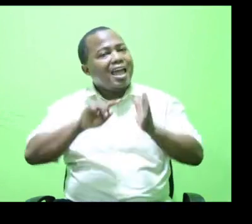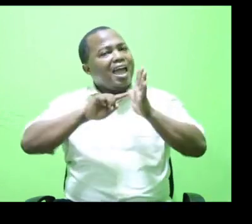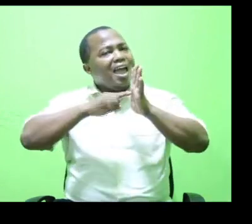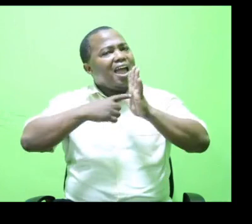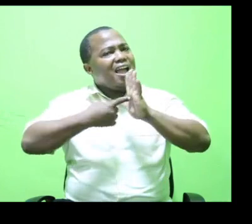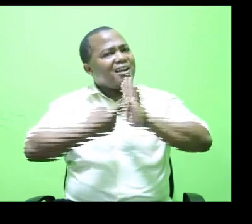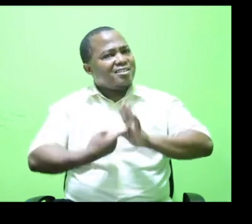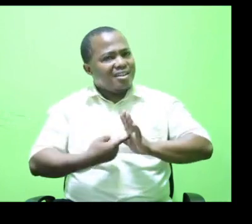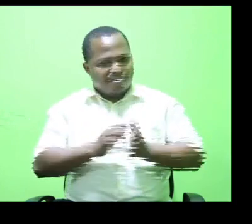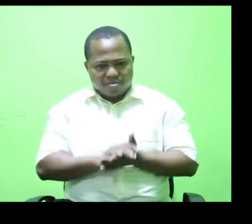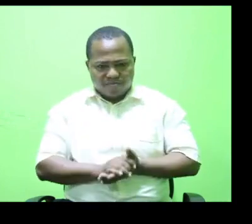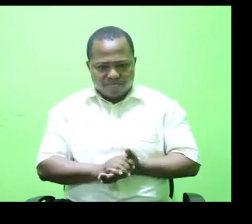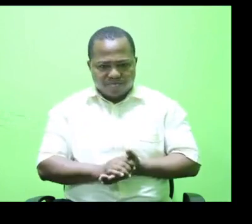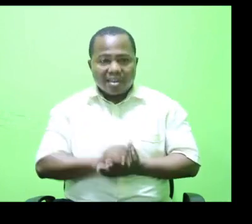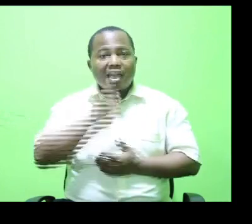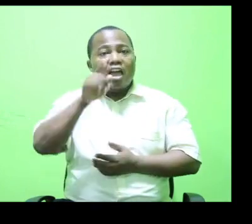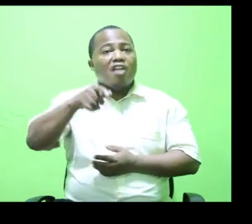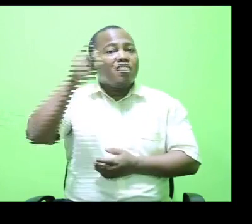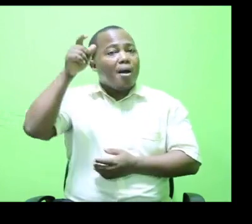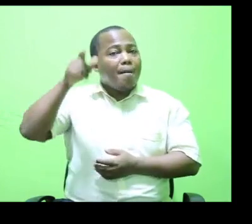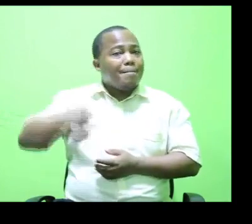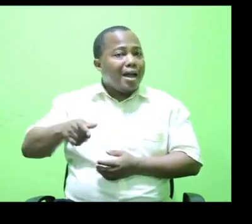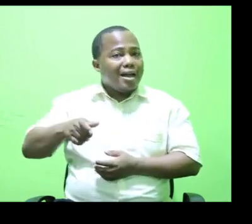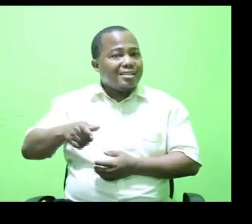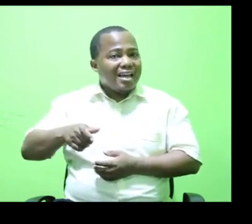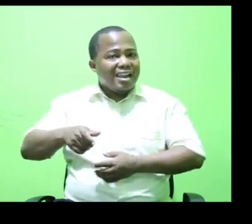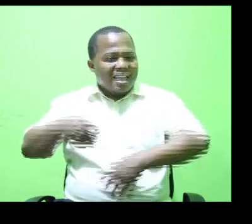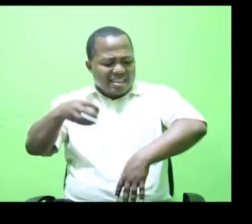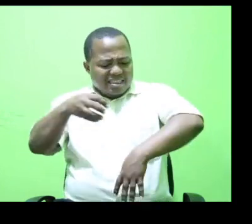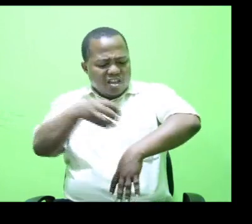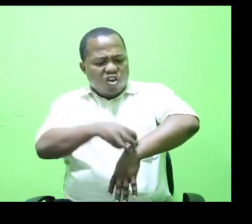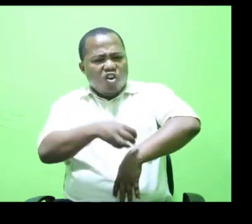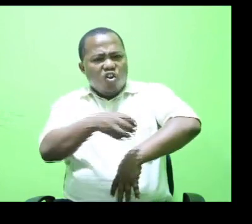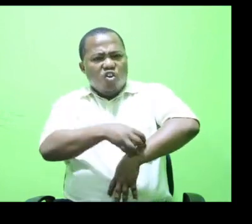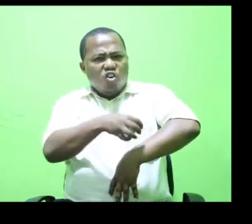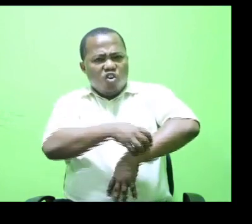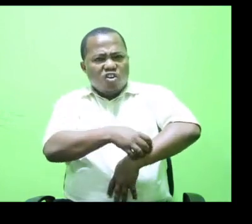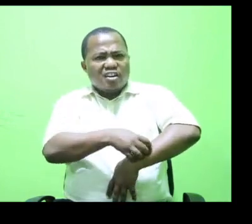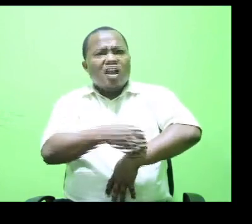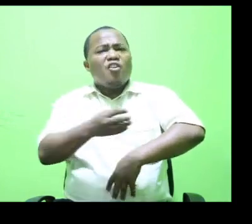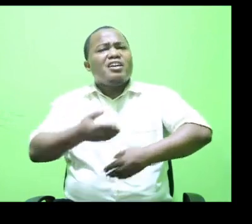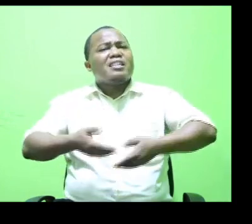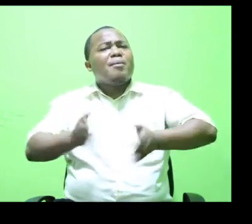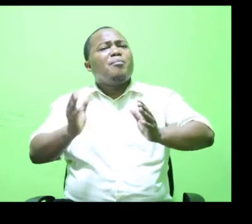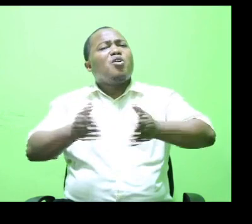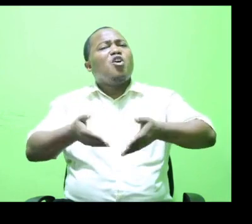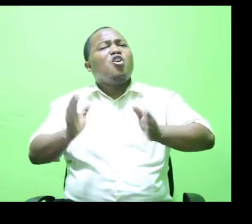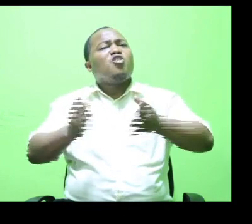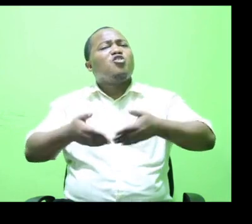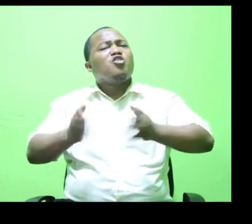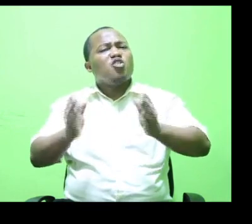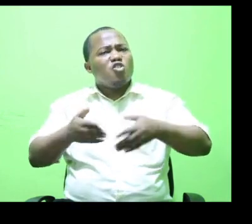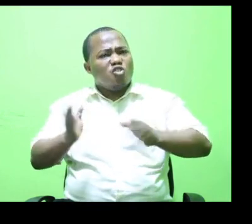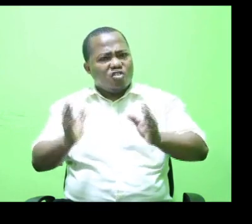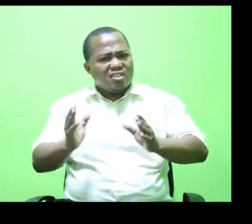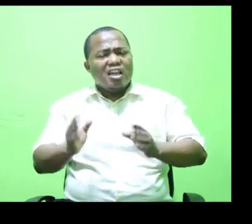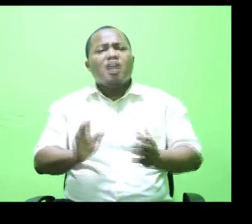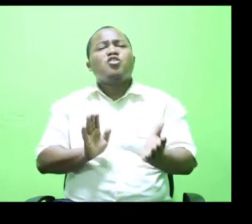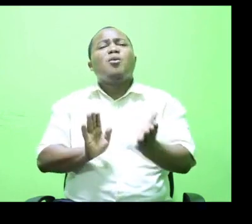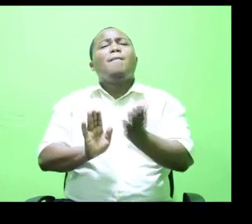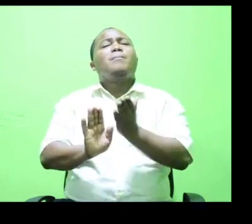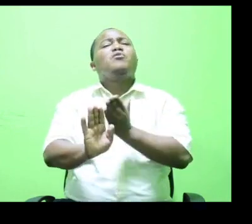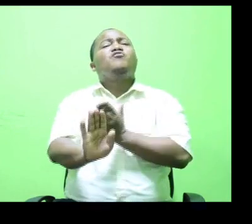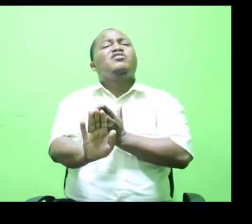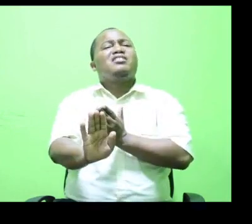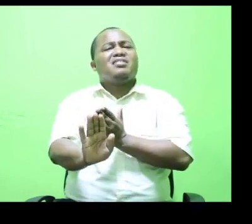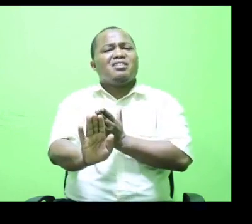For example, if a person has a wound, antibodies will be produced so as to